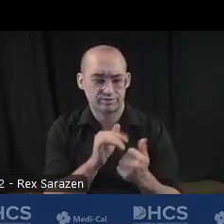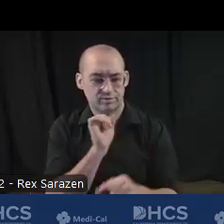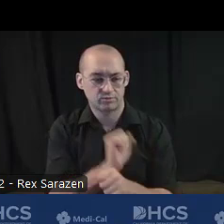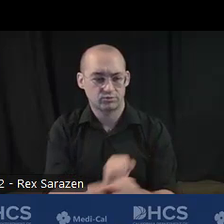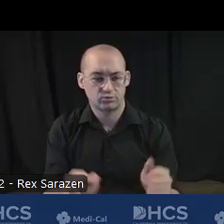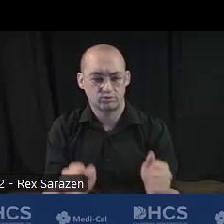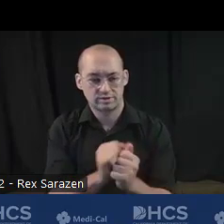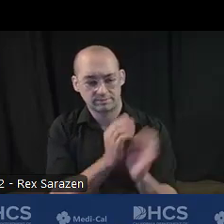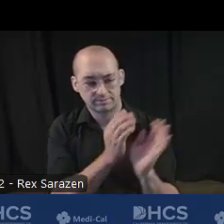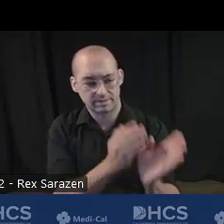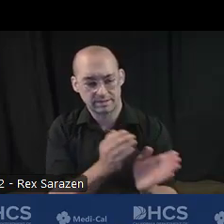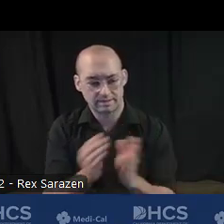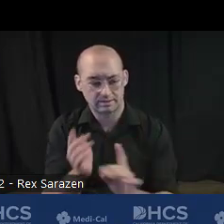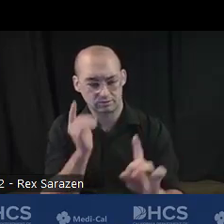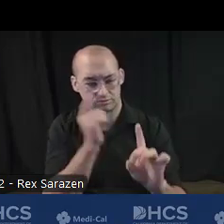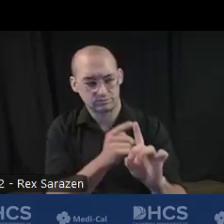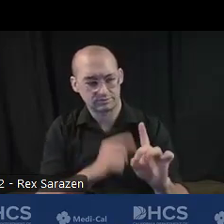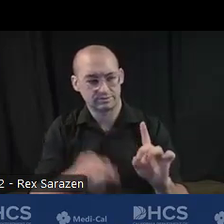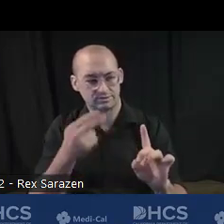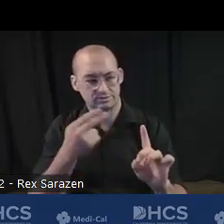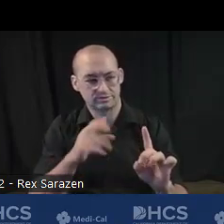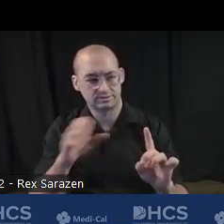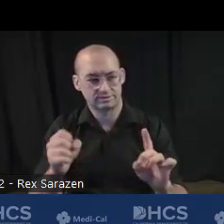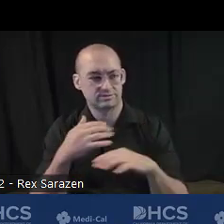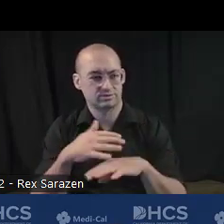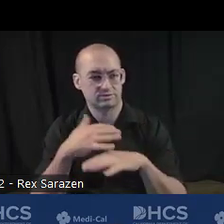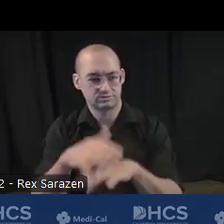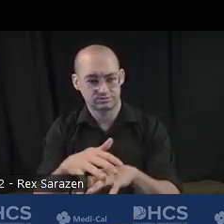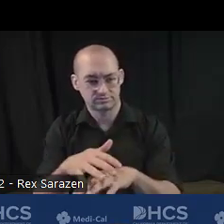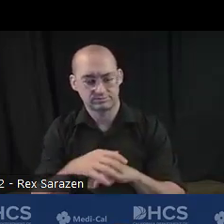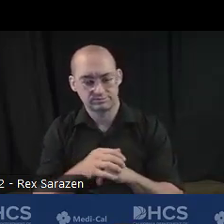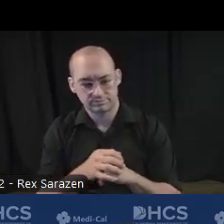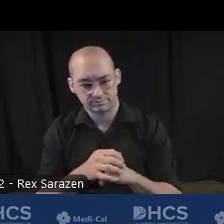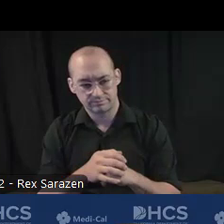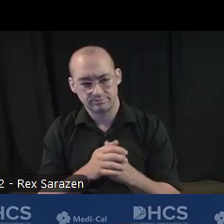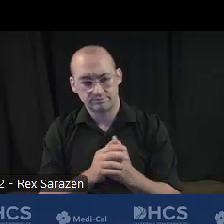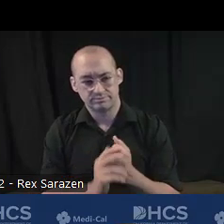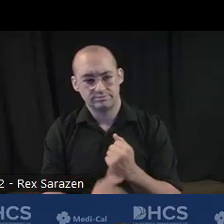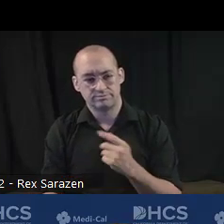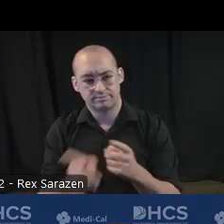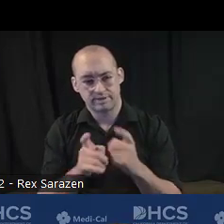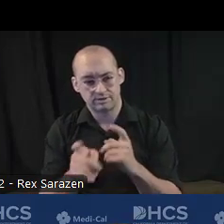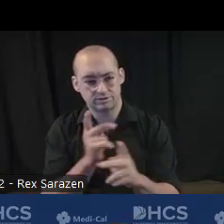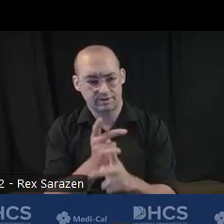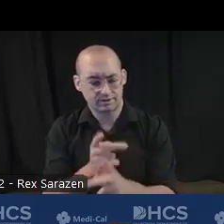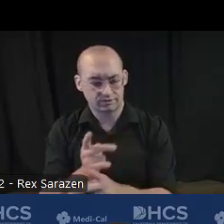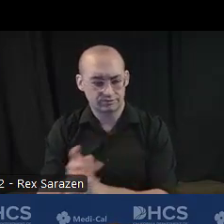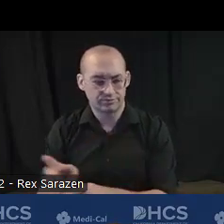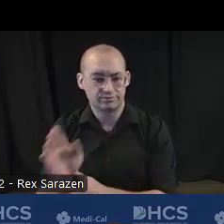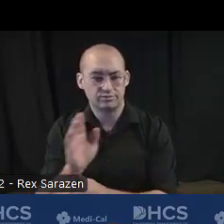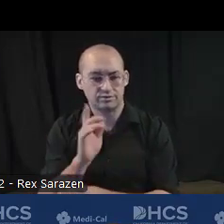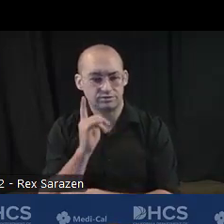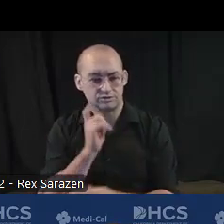towards HCBS integration, Medi-Cal HCBS integration into managed care. Just